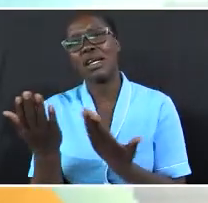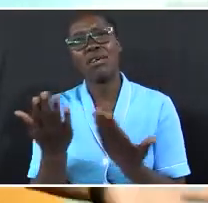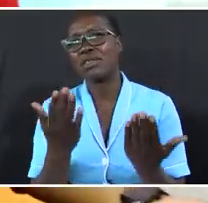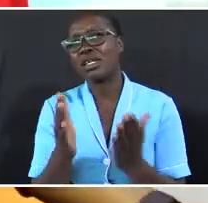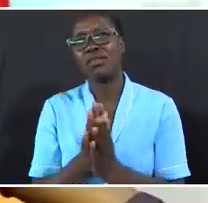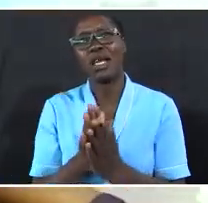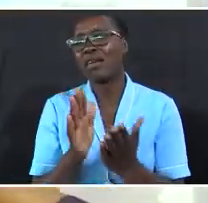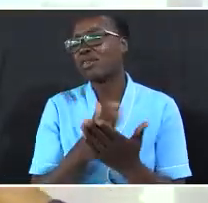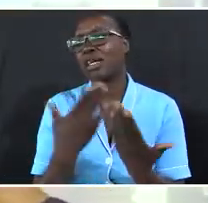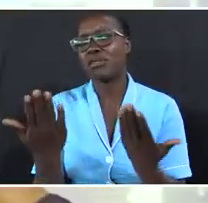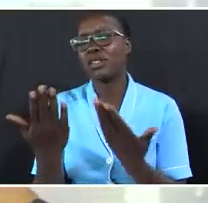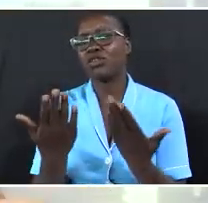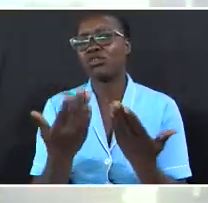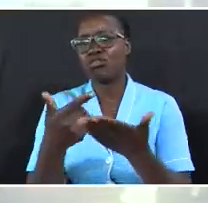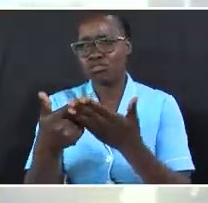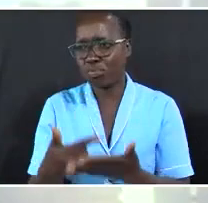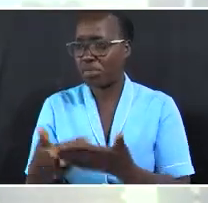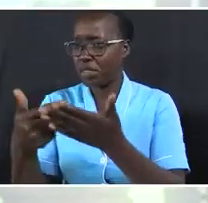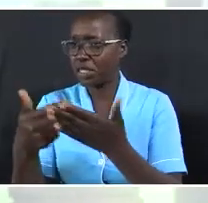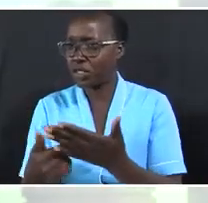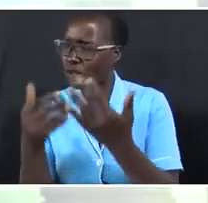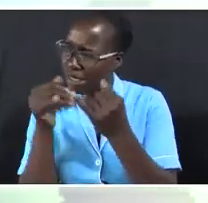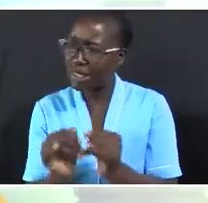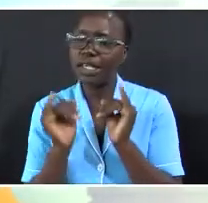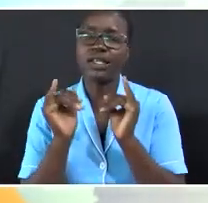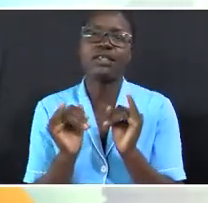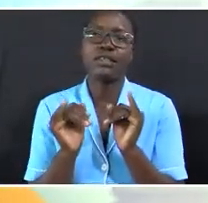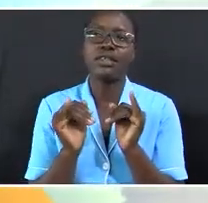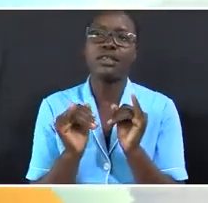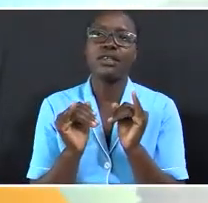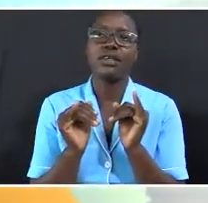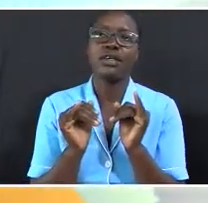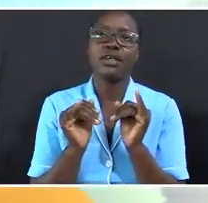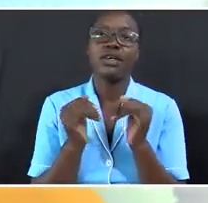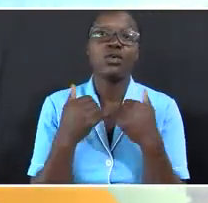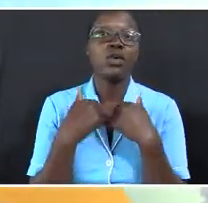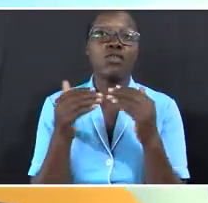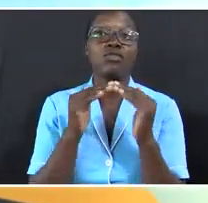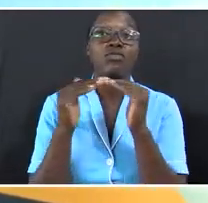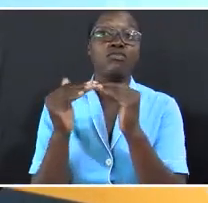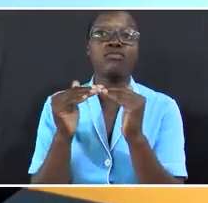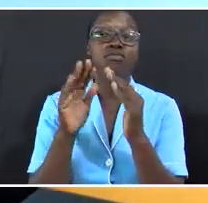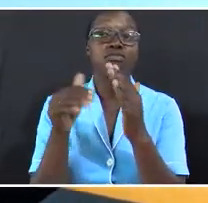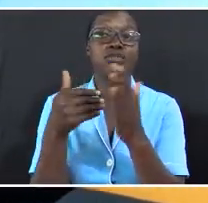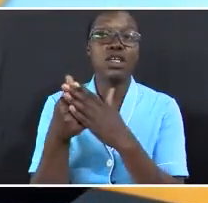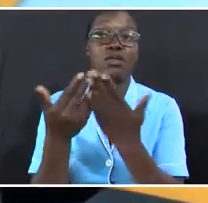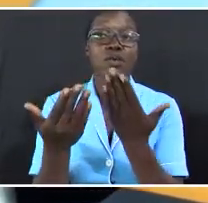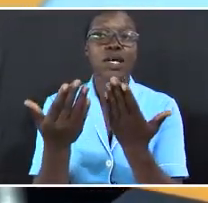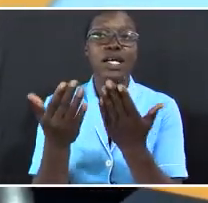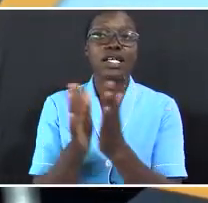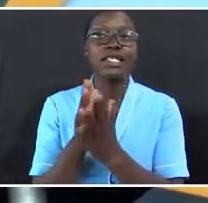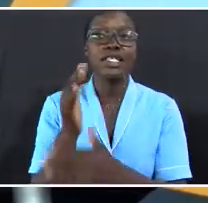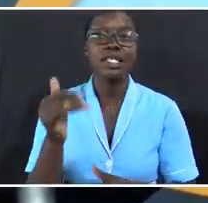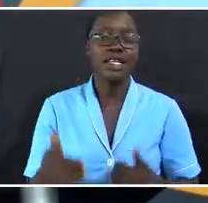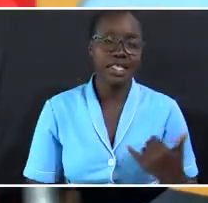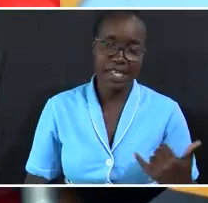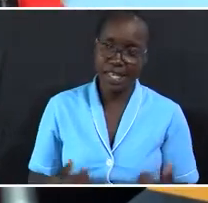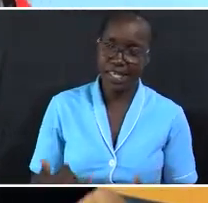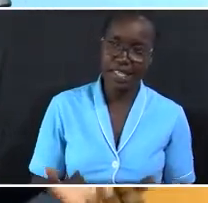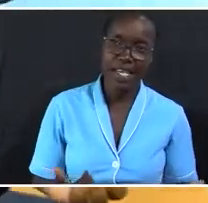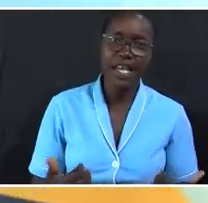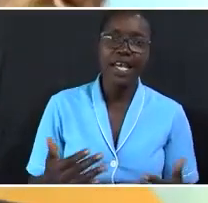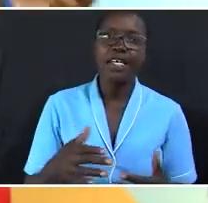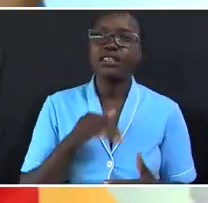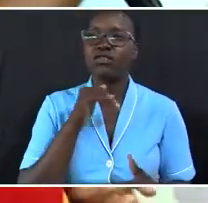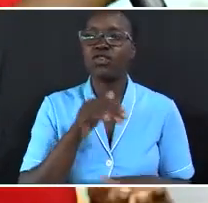to negotiate. Okay? At least you can try. We have to reach that level whereby serving God is a delight. And if you